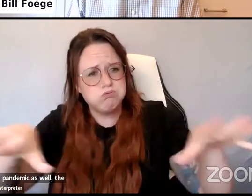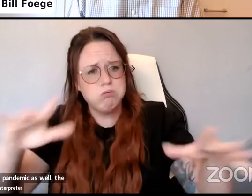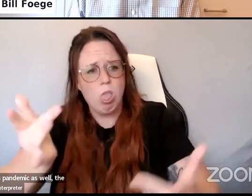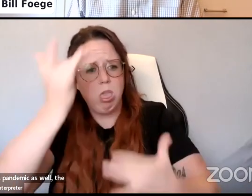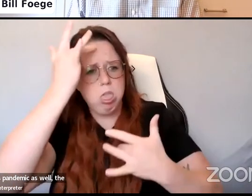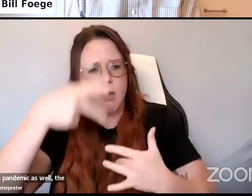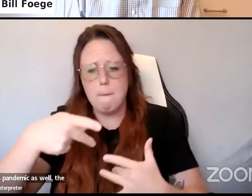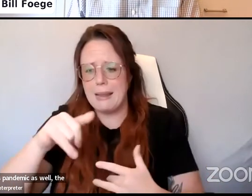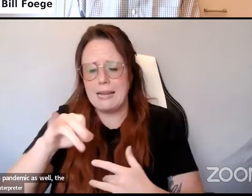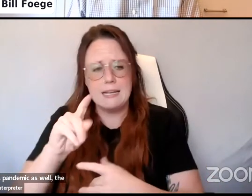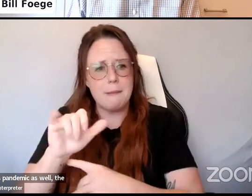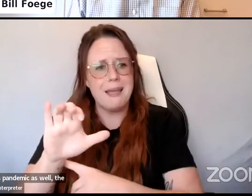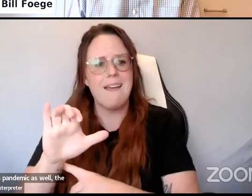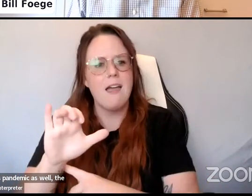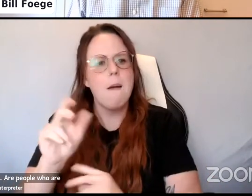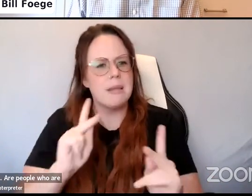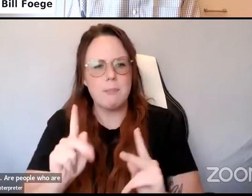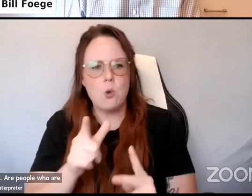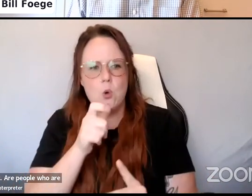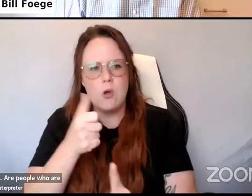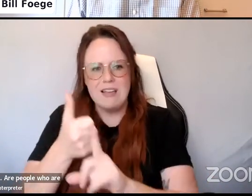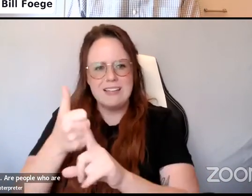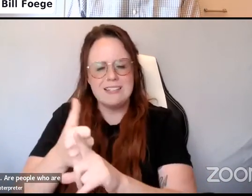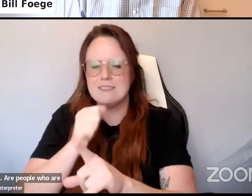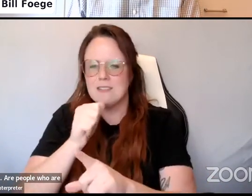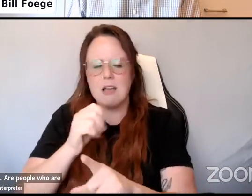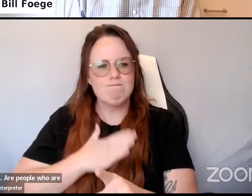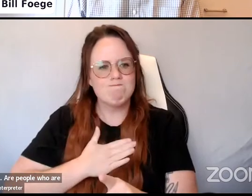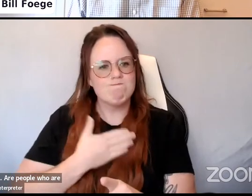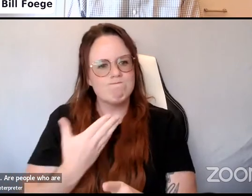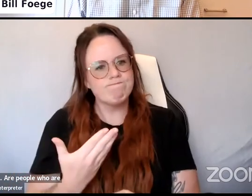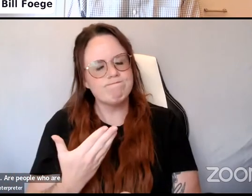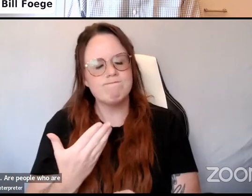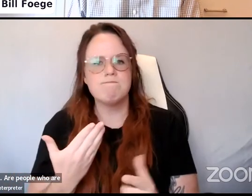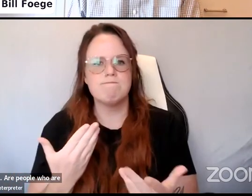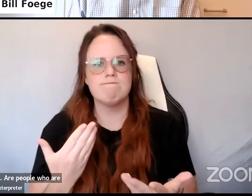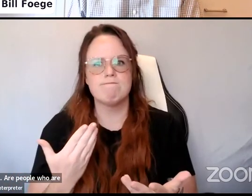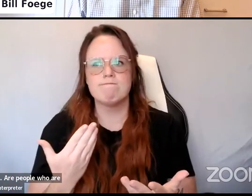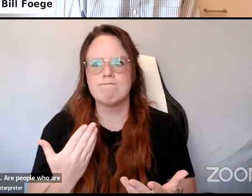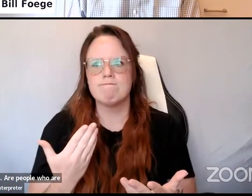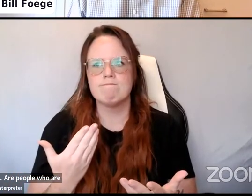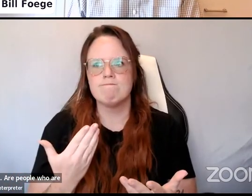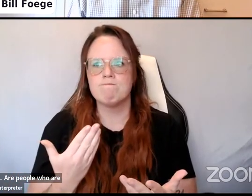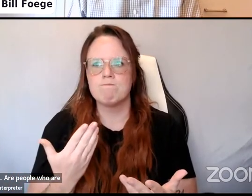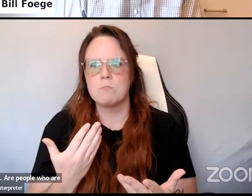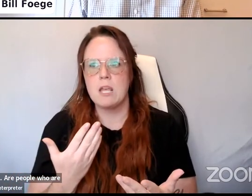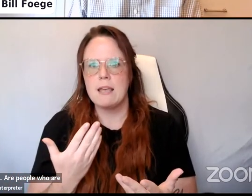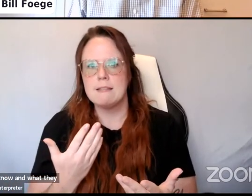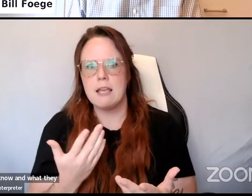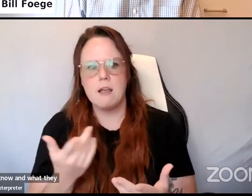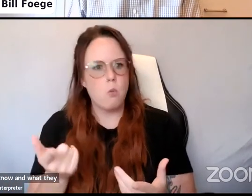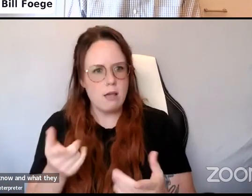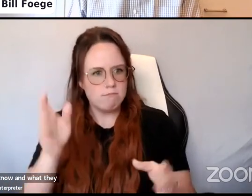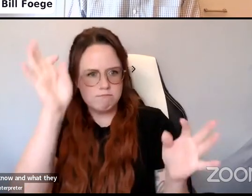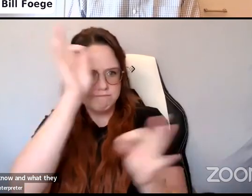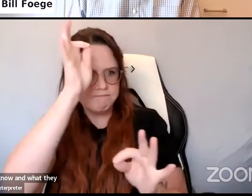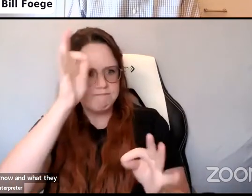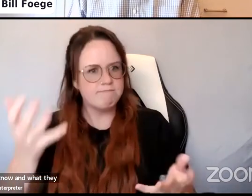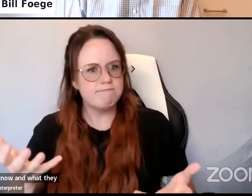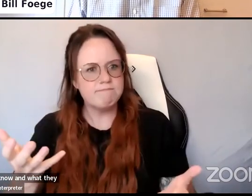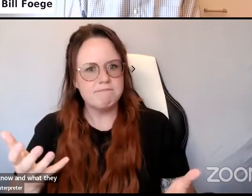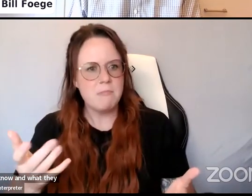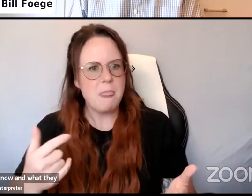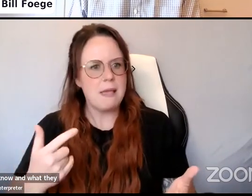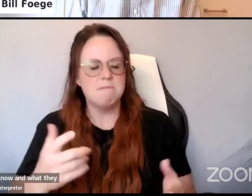are um unwilling to to admit the what they know and what they don't know unwilling to